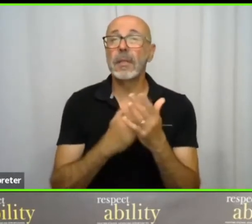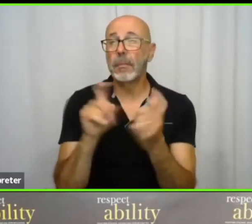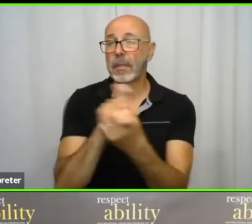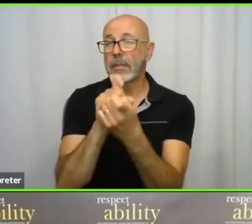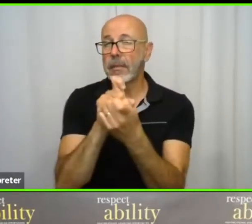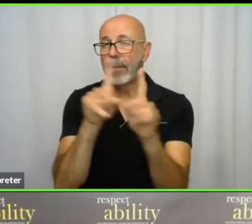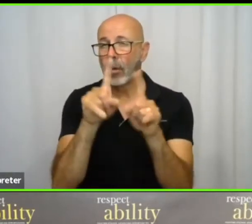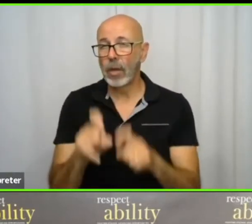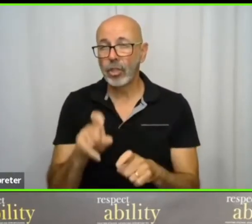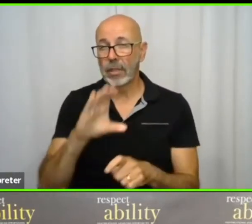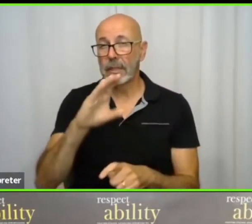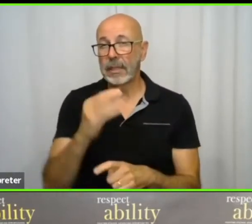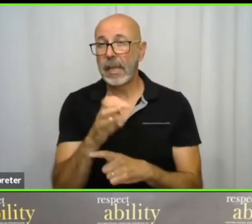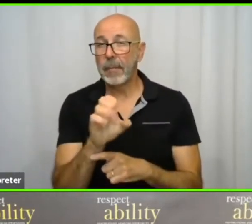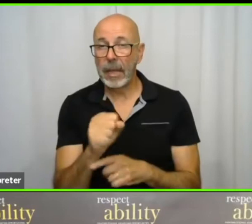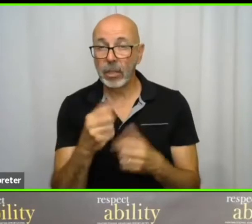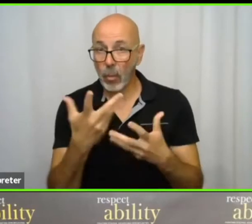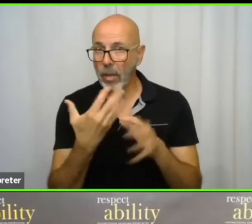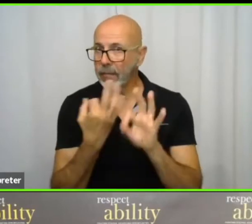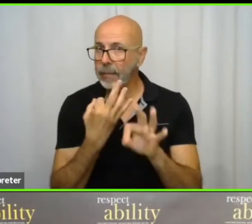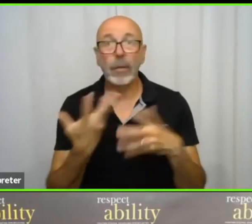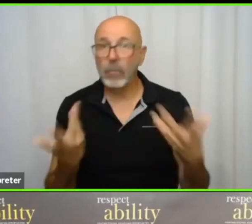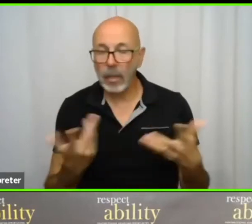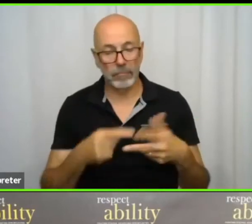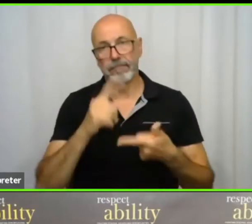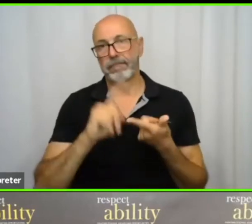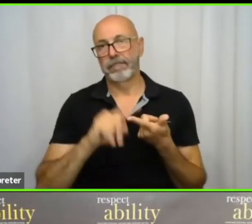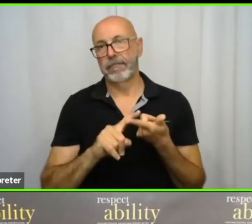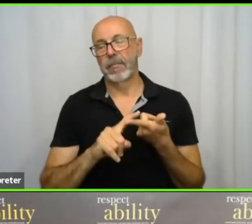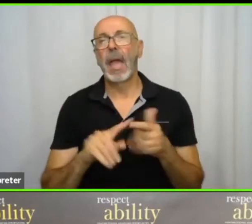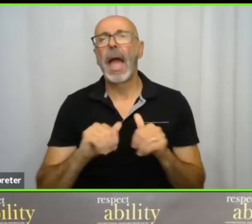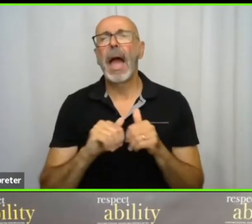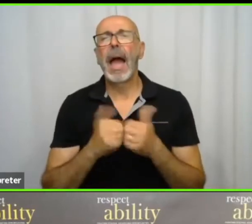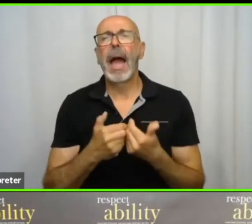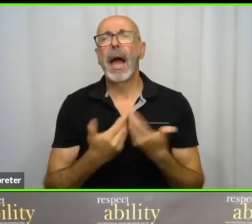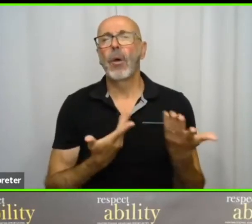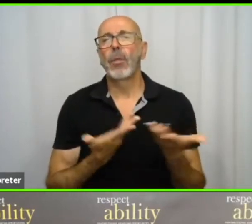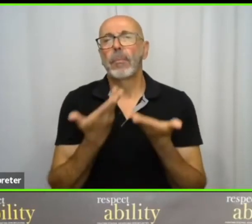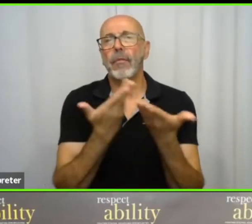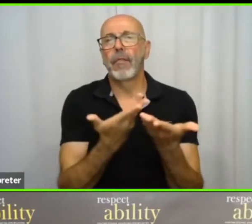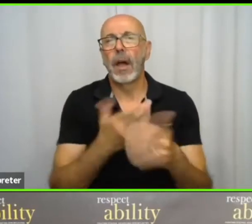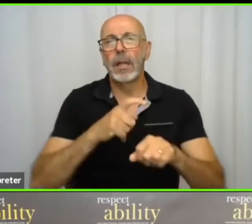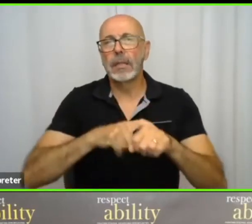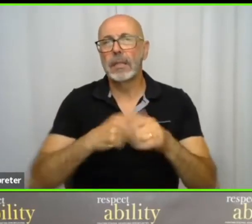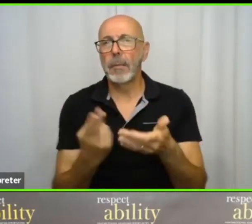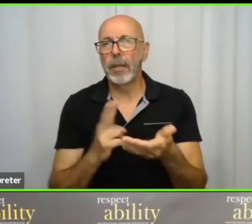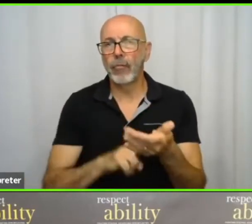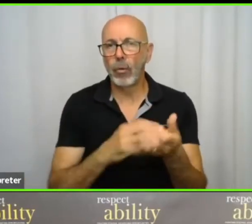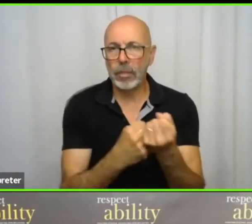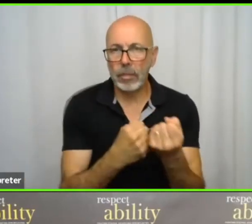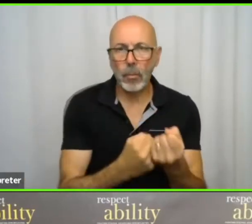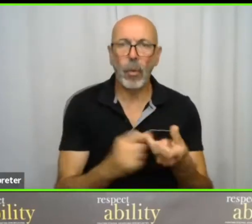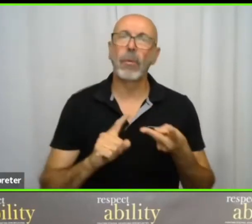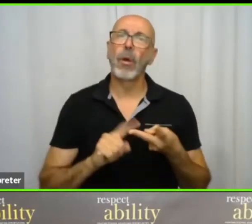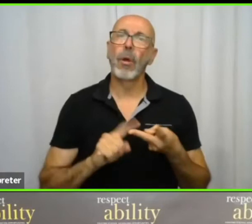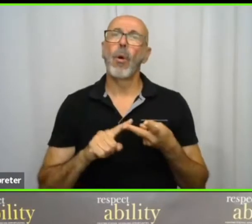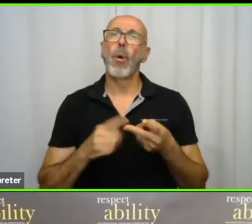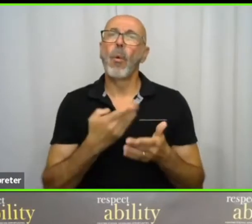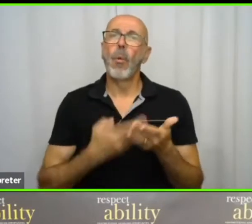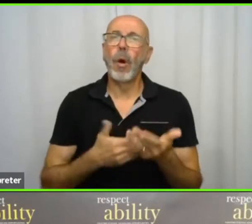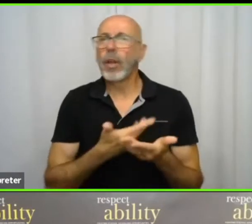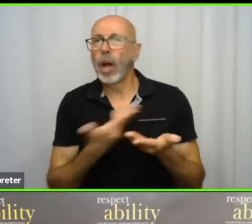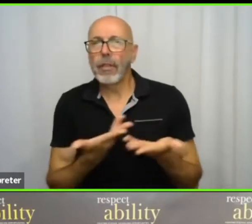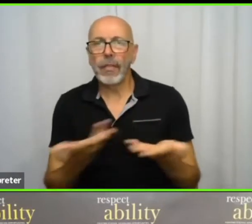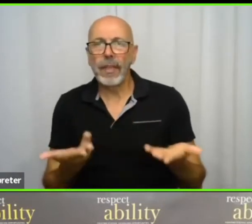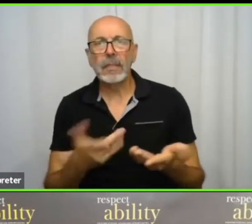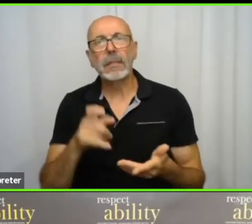that CMS is really looking for feedback on are around, how do they, provide timely enrollment supports? What additional capacities do states